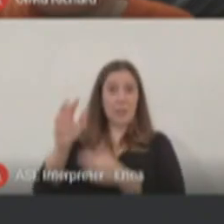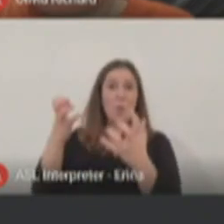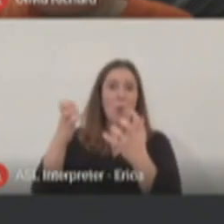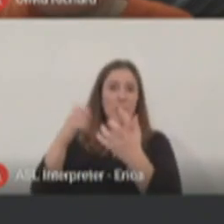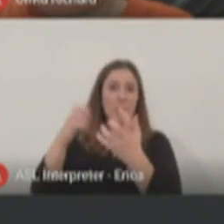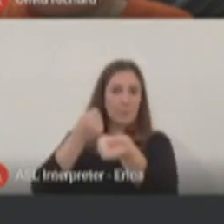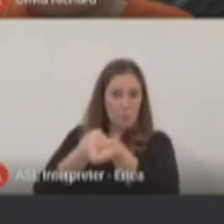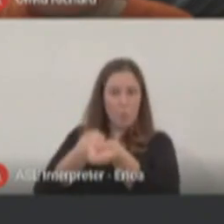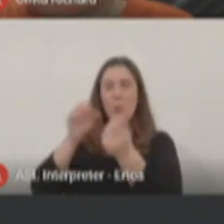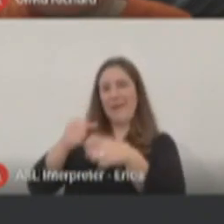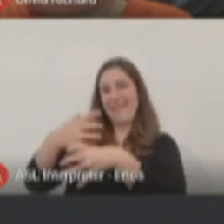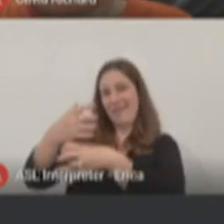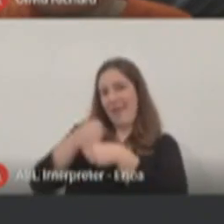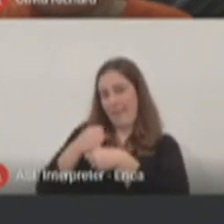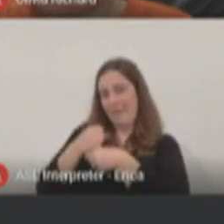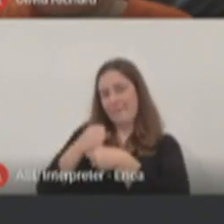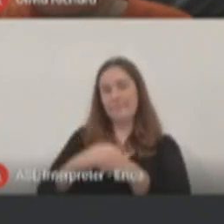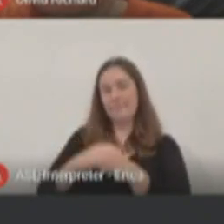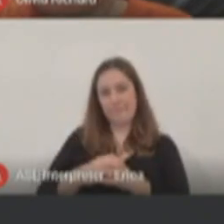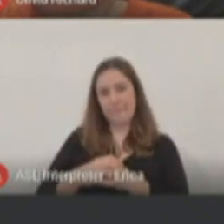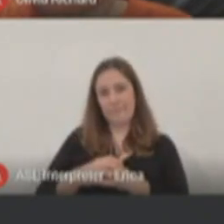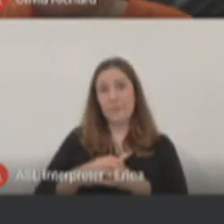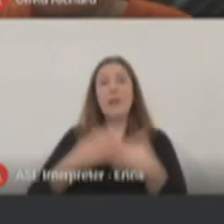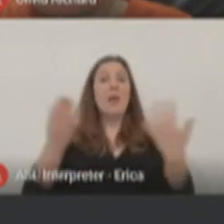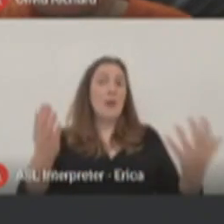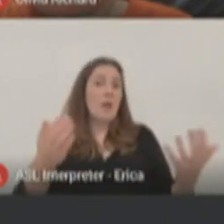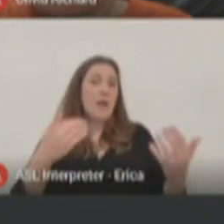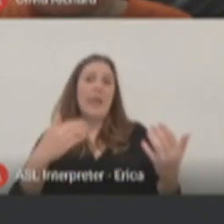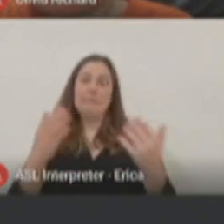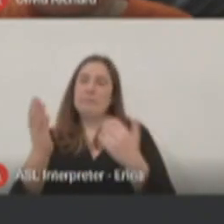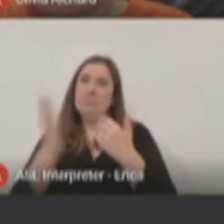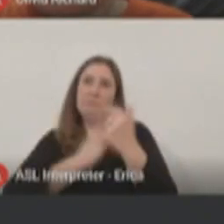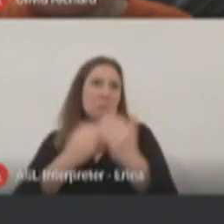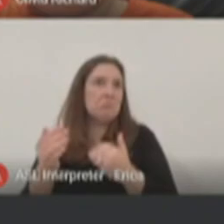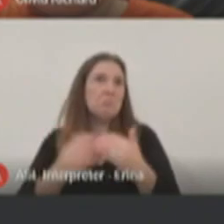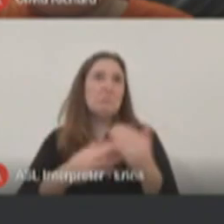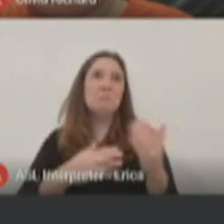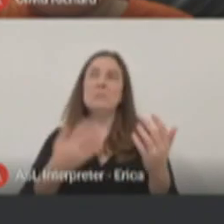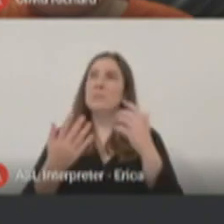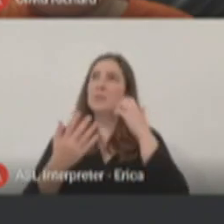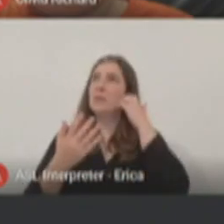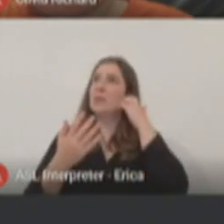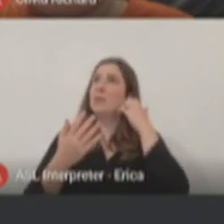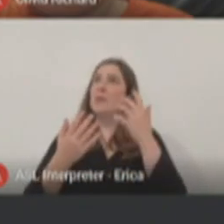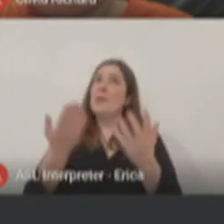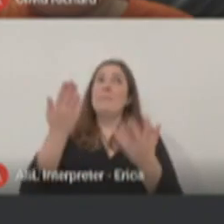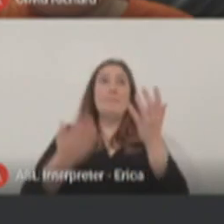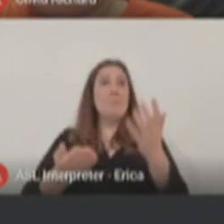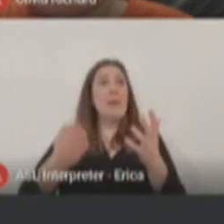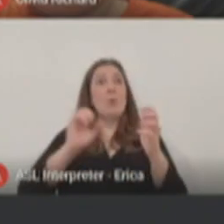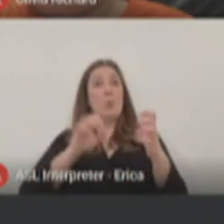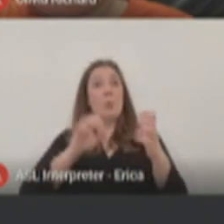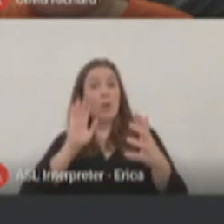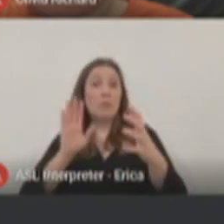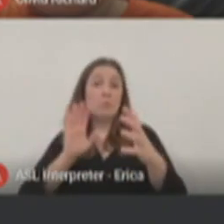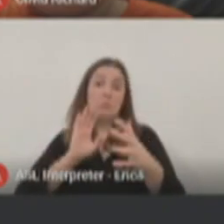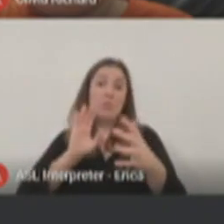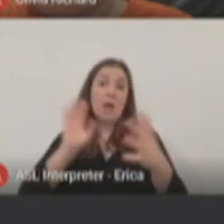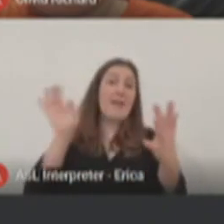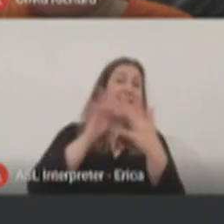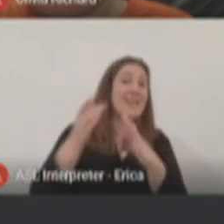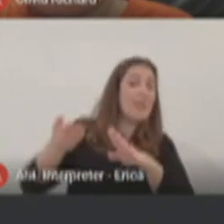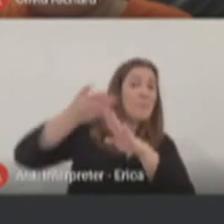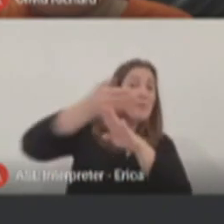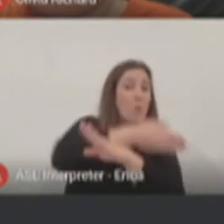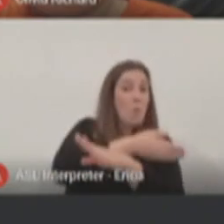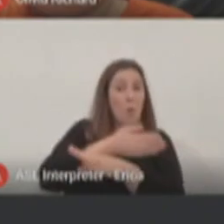we're trying to do that. We've had we've done things in advance to try to make them more accessible. We've also